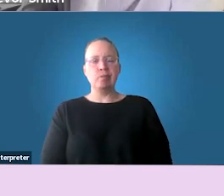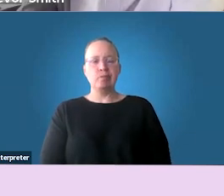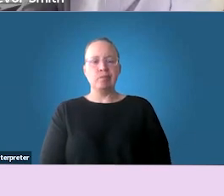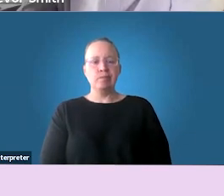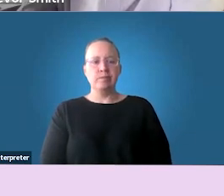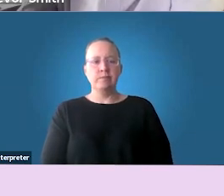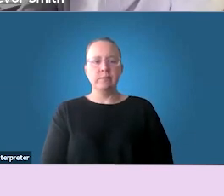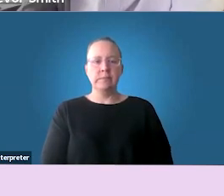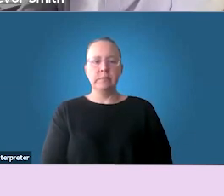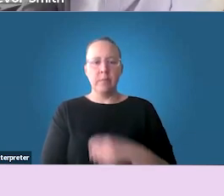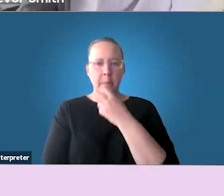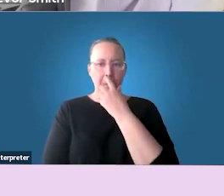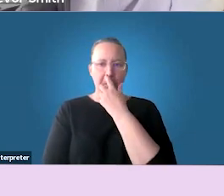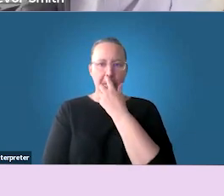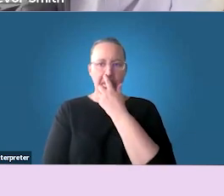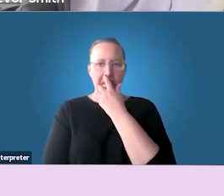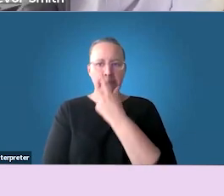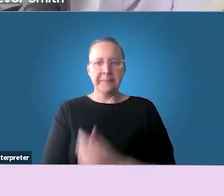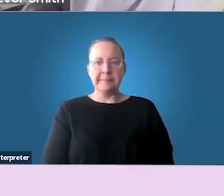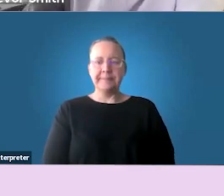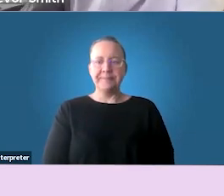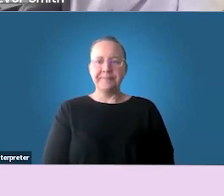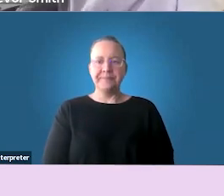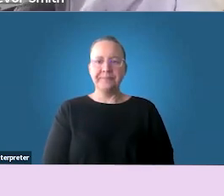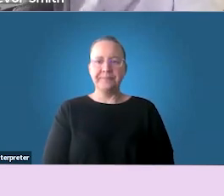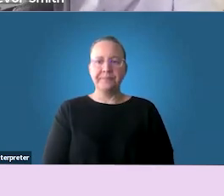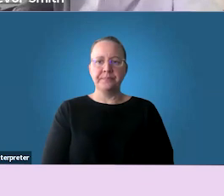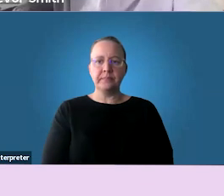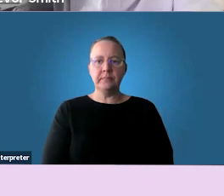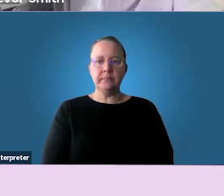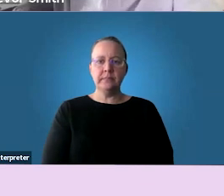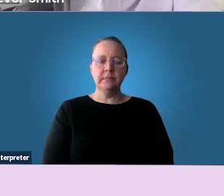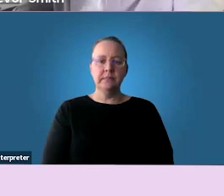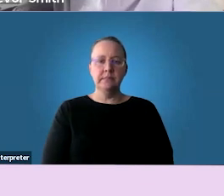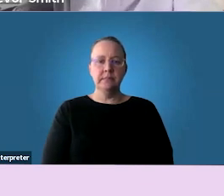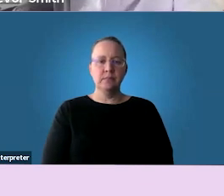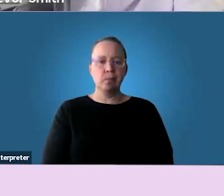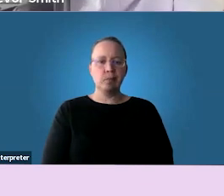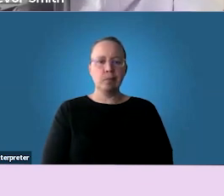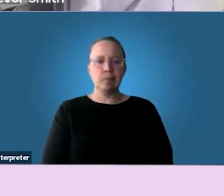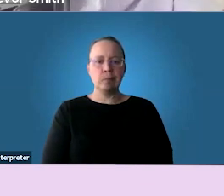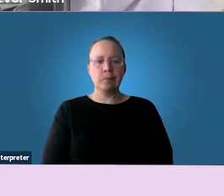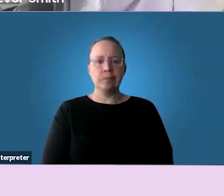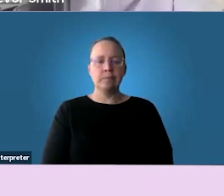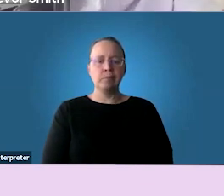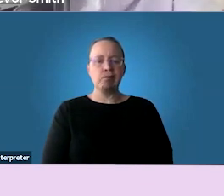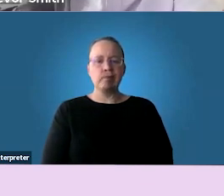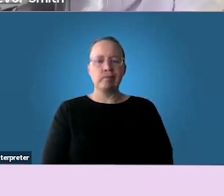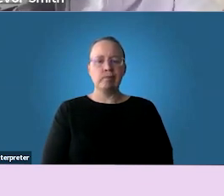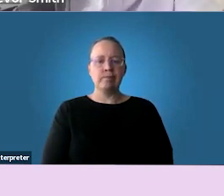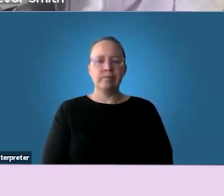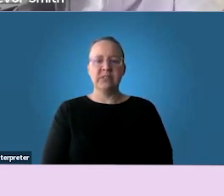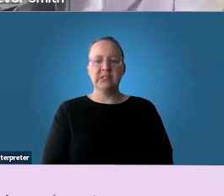Decisions about our communities are guided by those who call those communities homes. We sleep well here, free of fear, full of